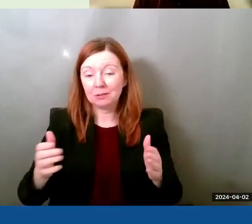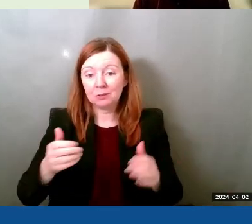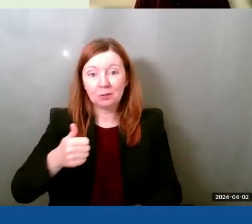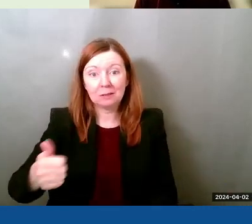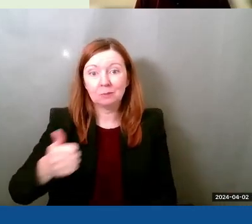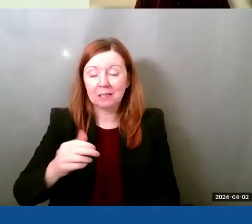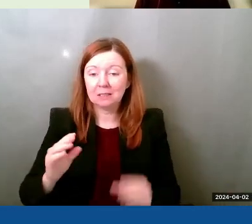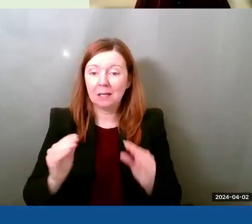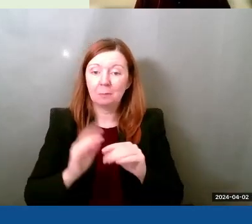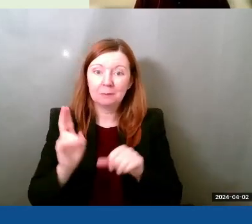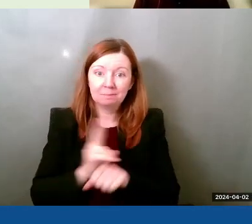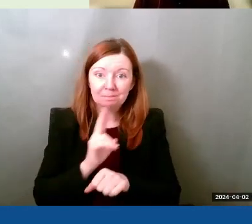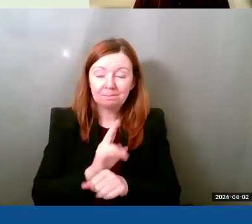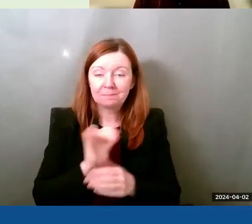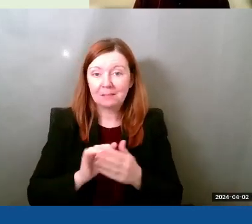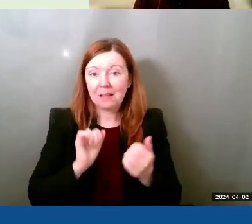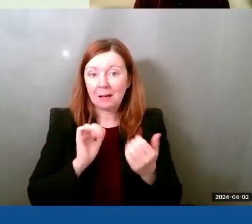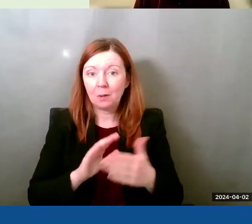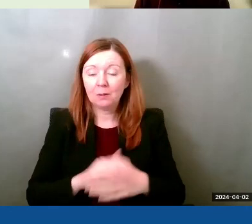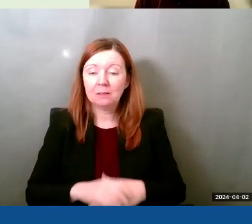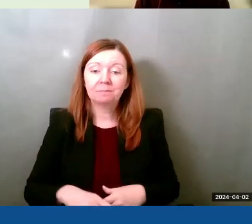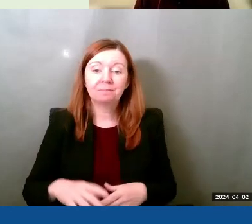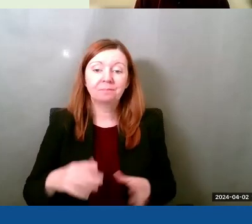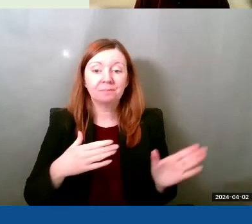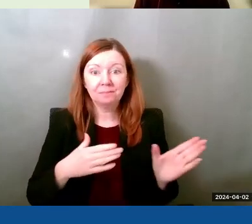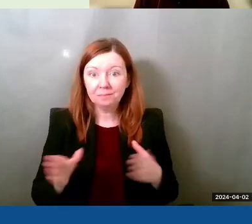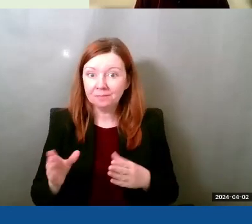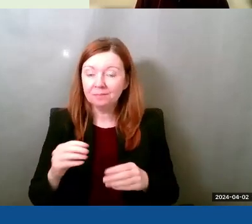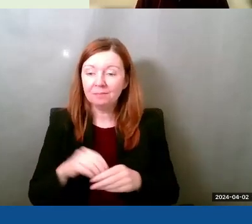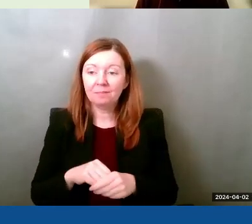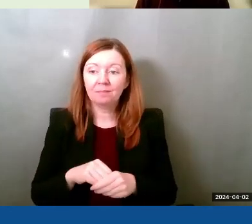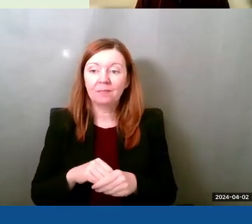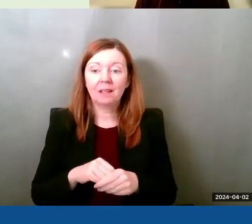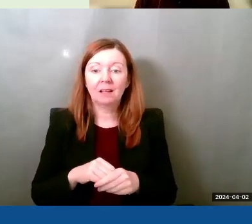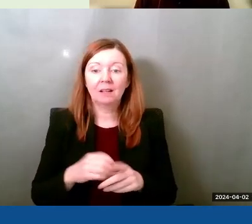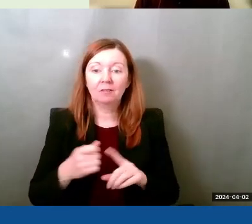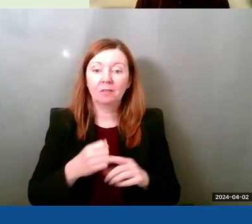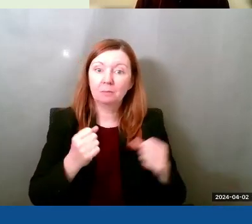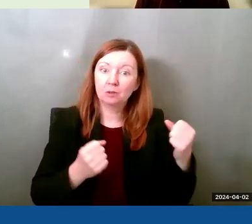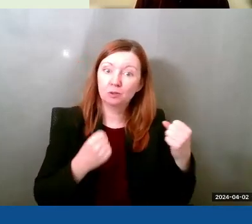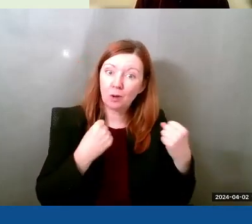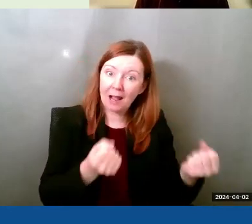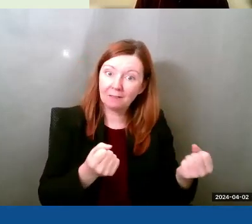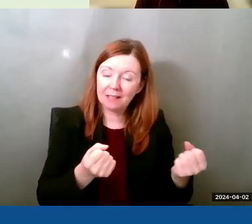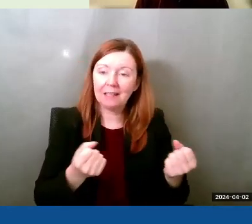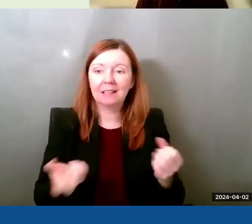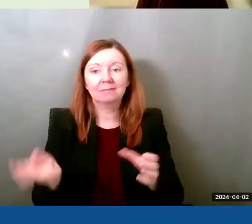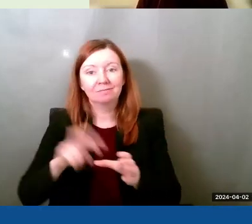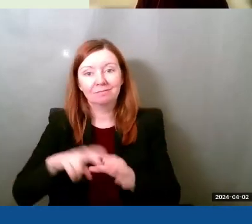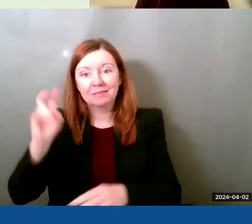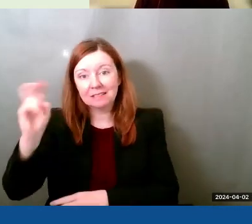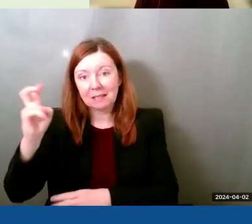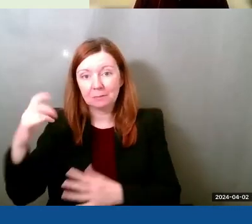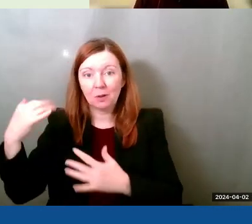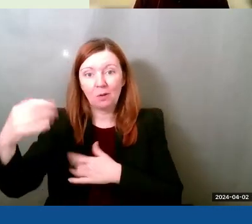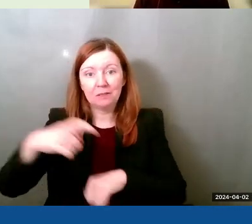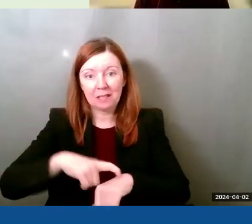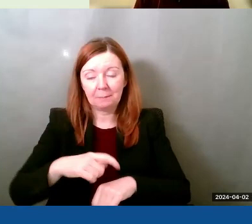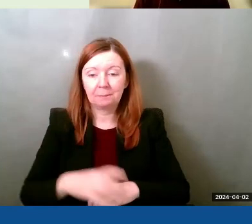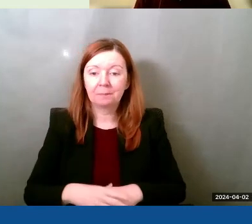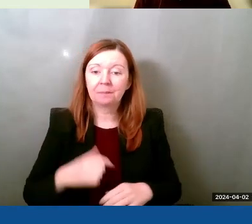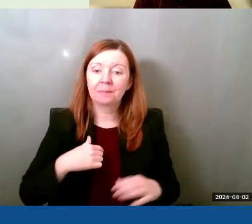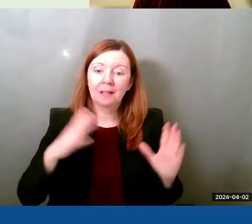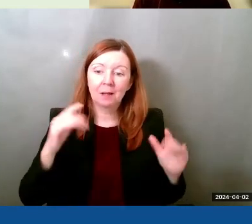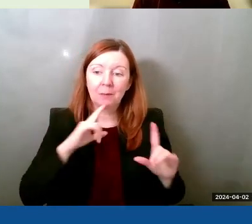and more utilization of that mode, and a shift in moving from driving to transit over time. So I hope